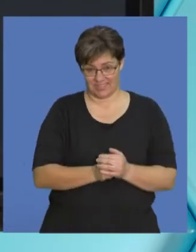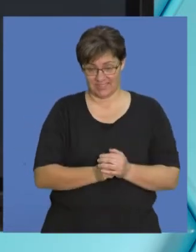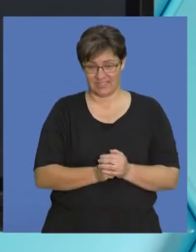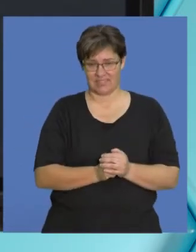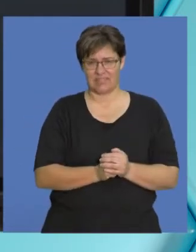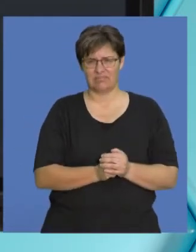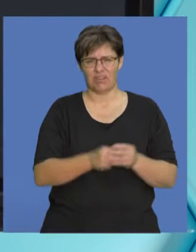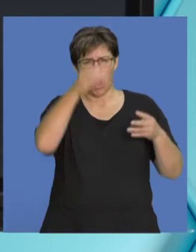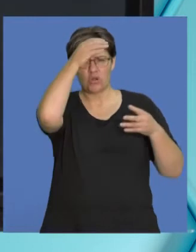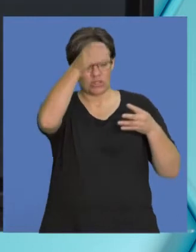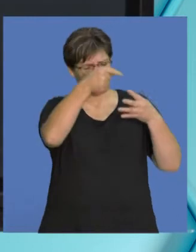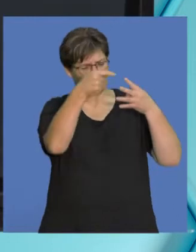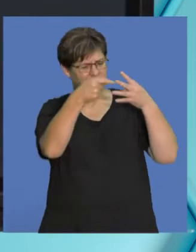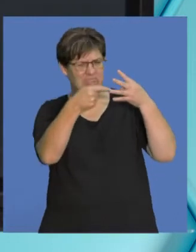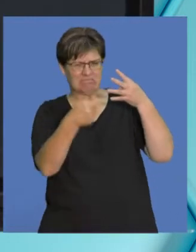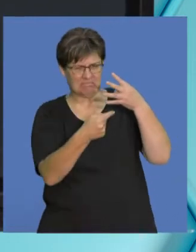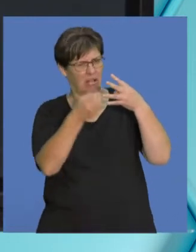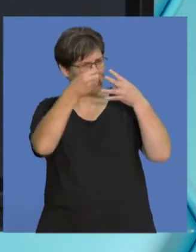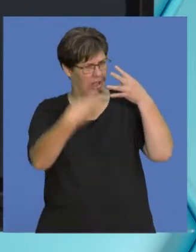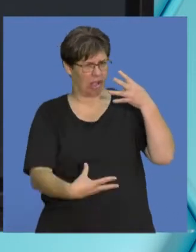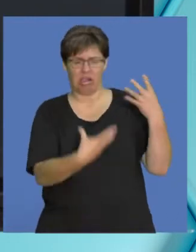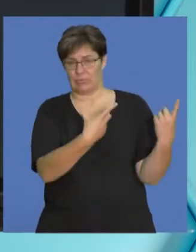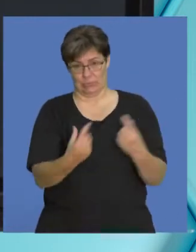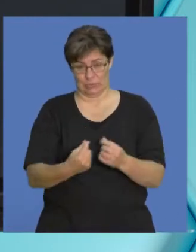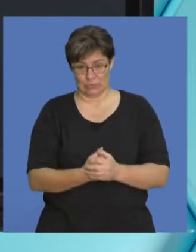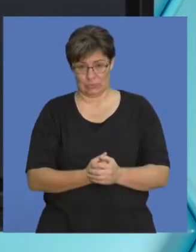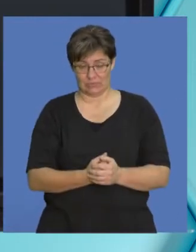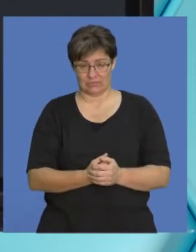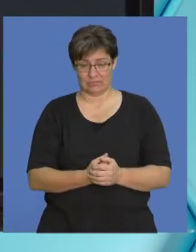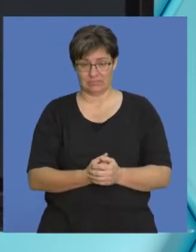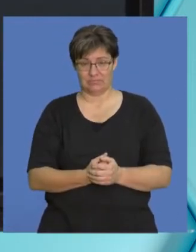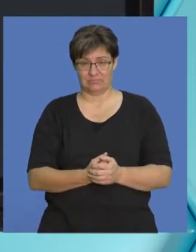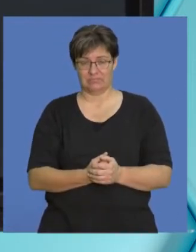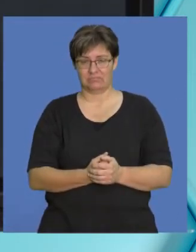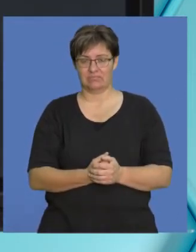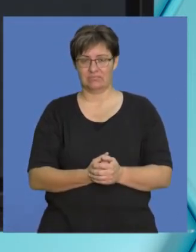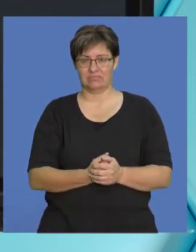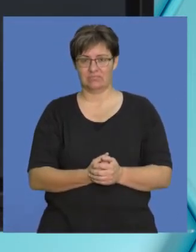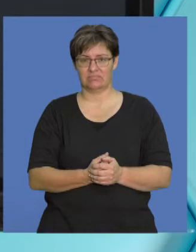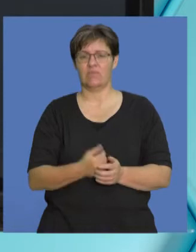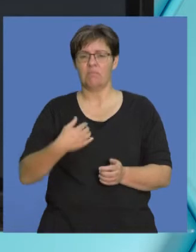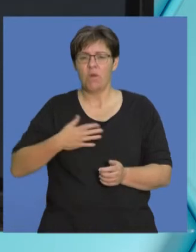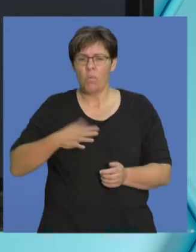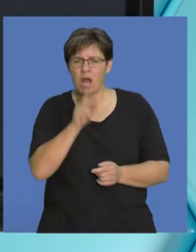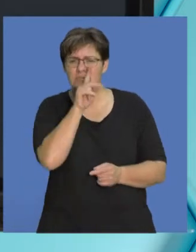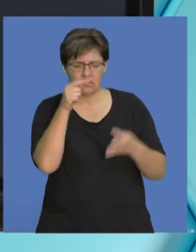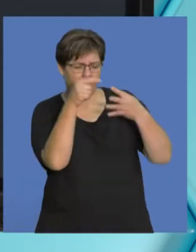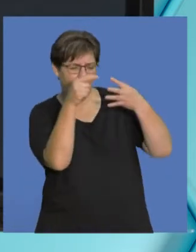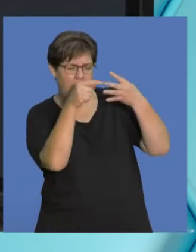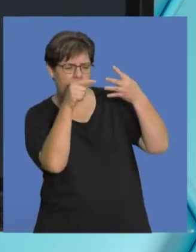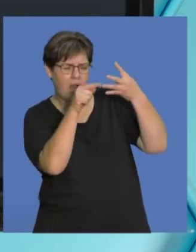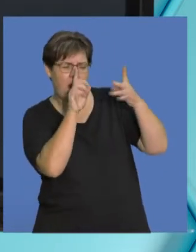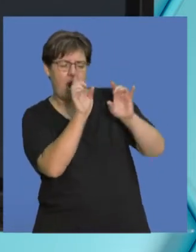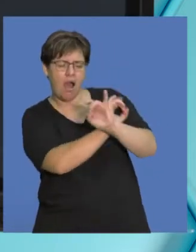of concepts under this topic. We've done a number of things that I wanted you to see and see the